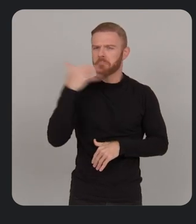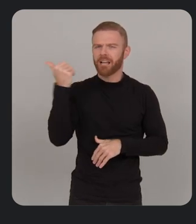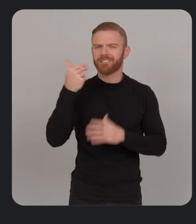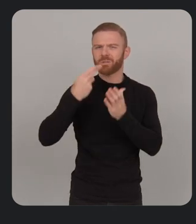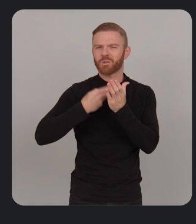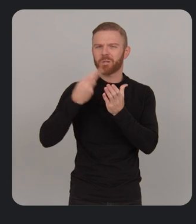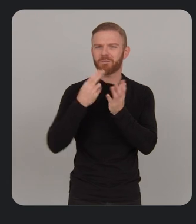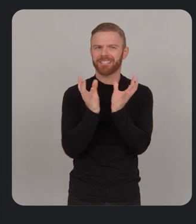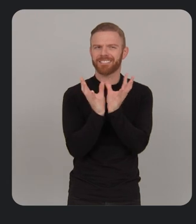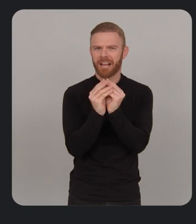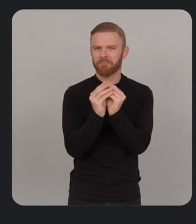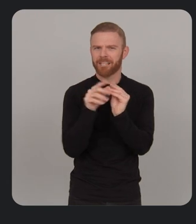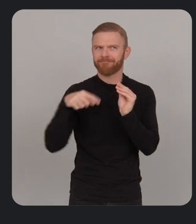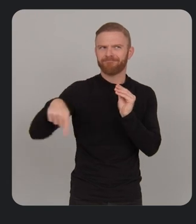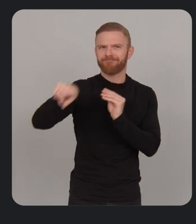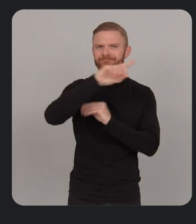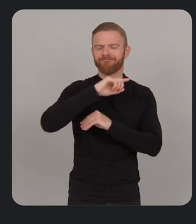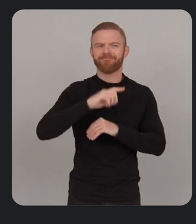best soup dumplings around.